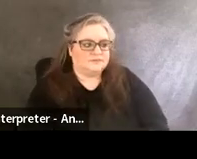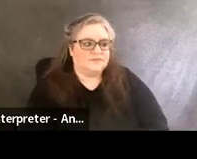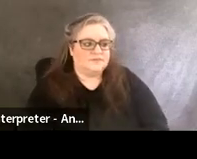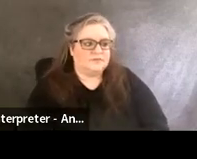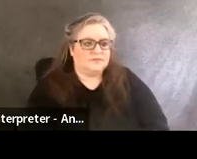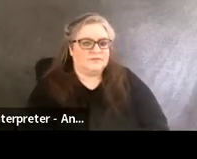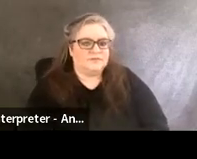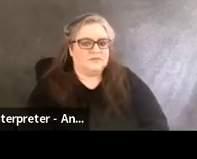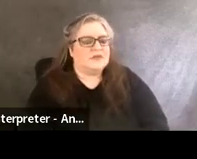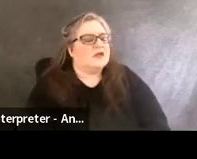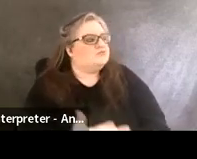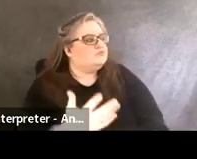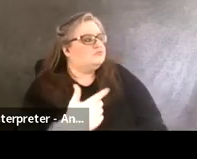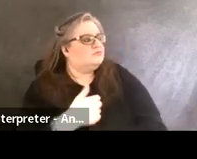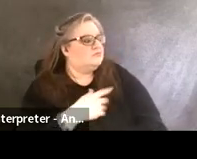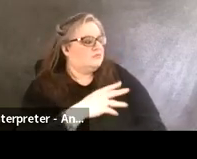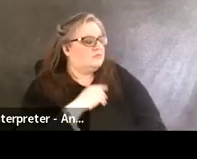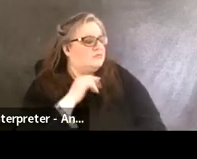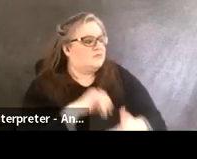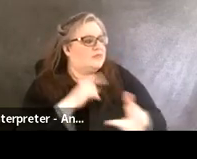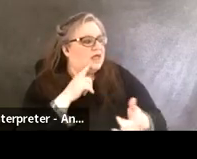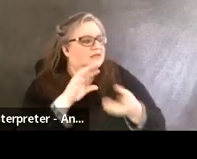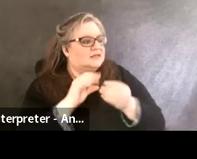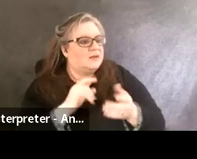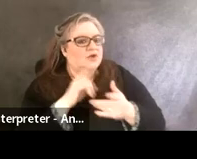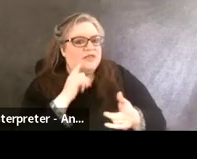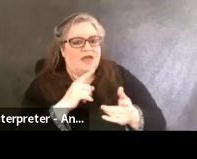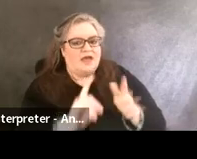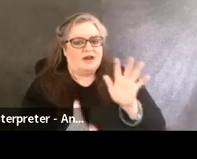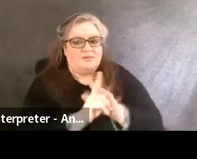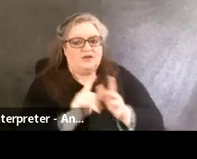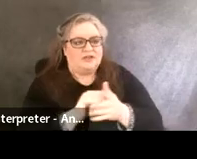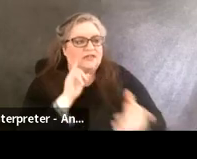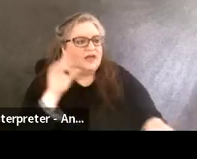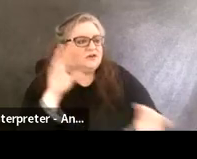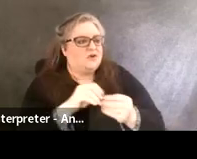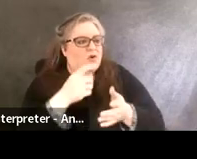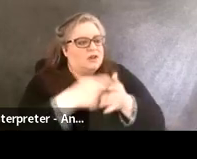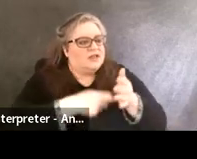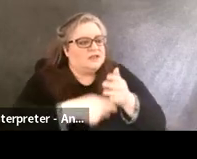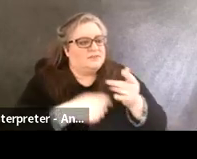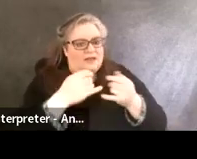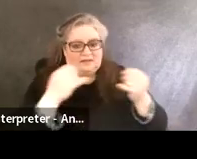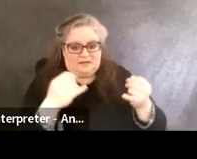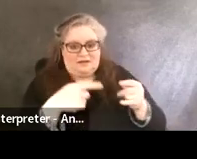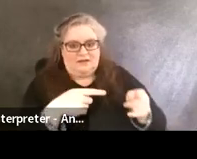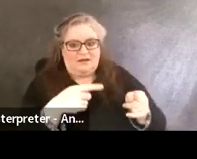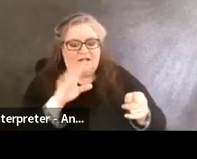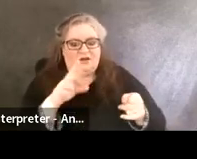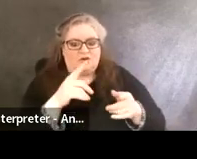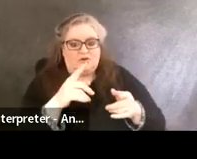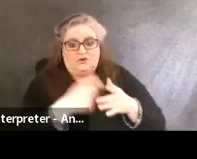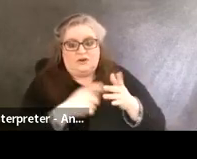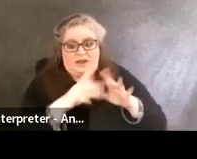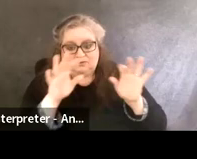Well, I can take that one. I mean, it is the number that appears on that total expense line on your tax